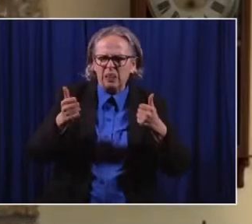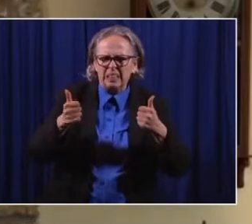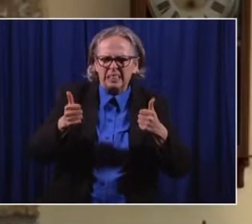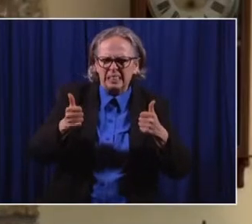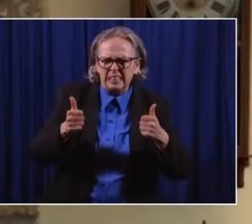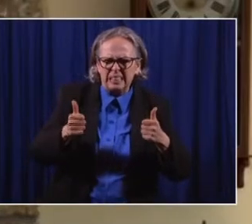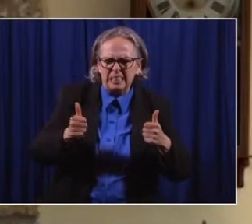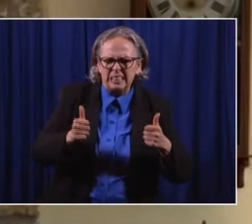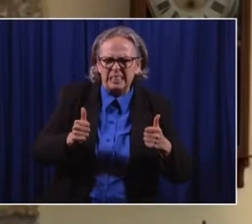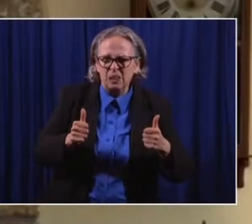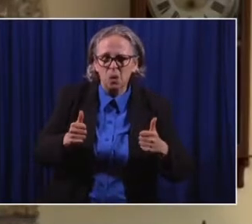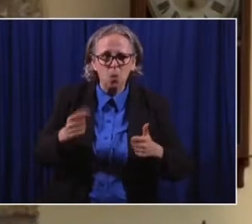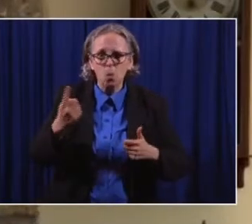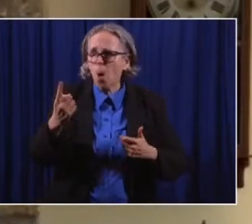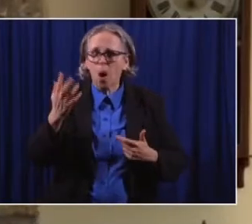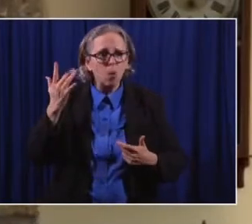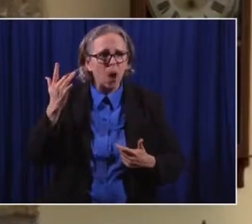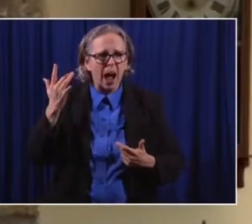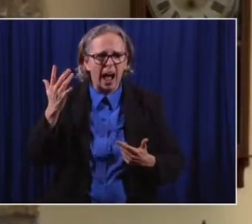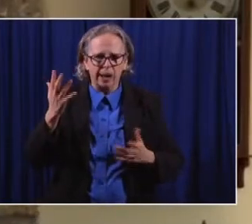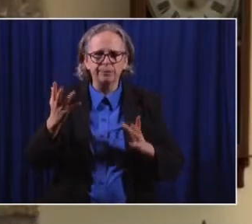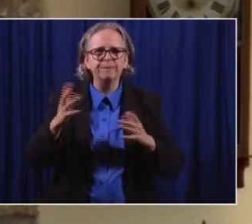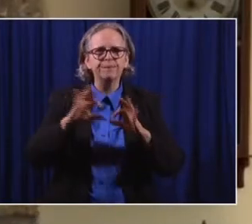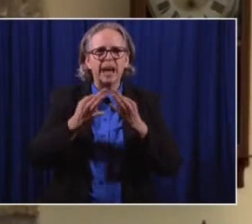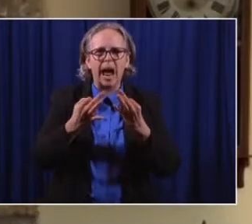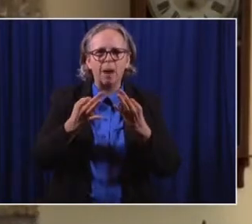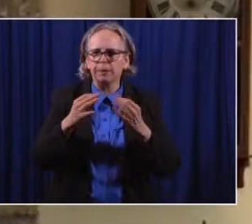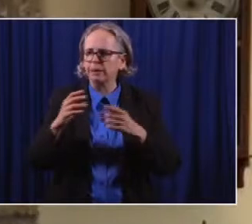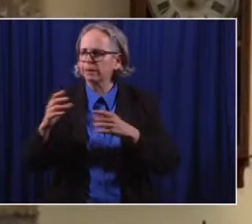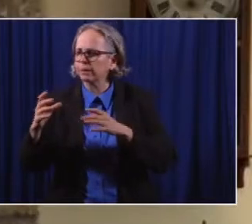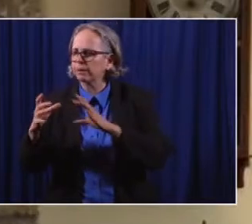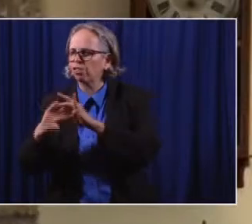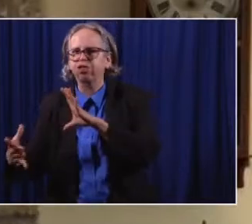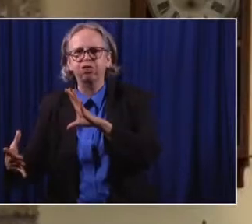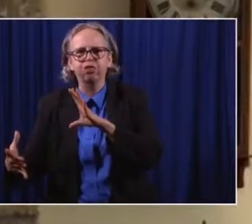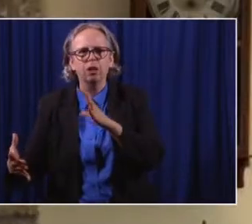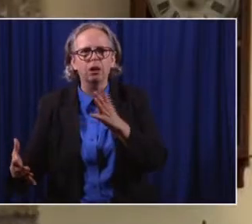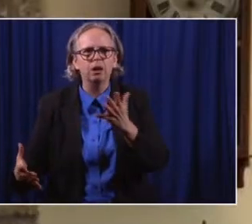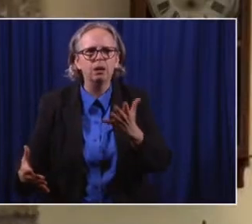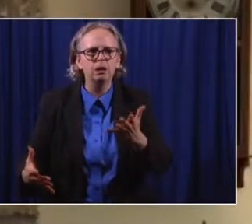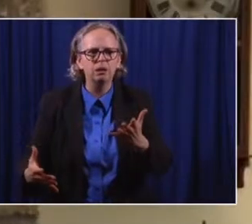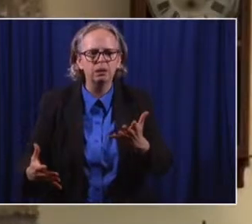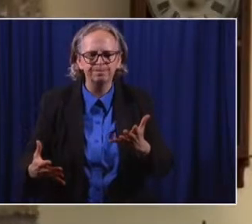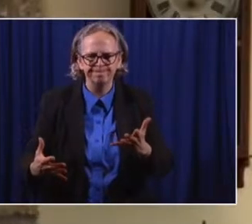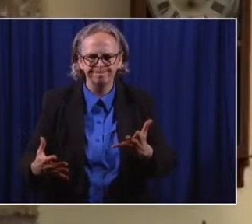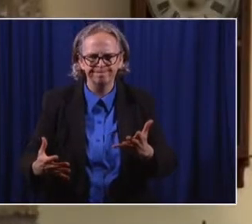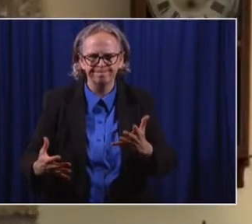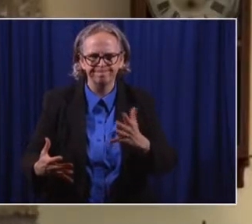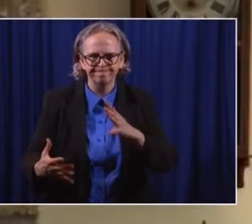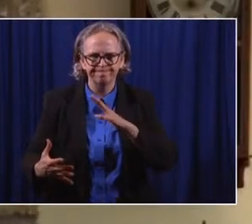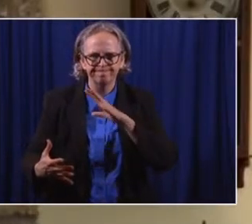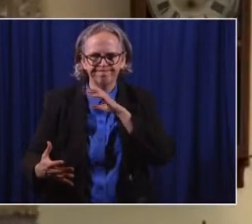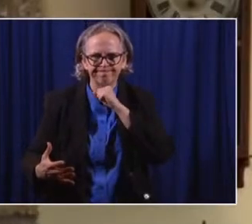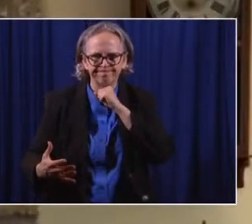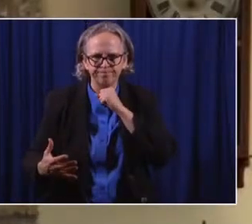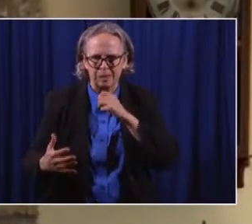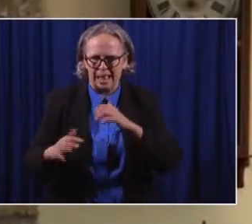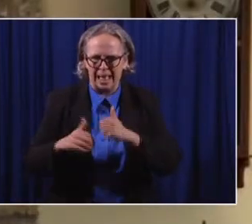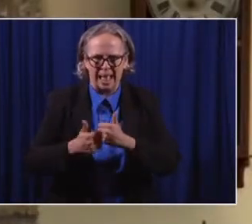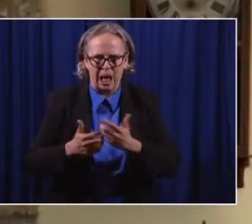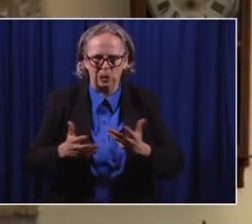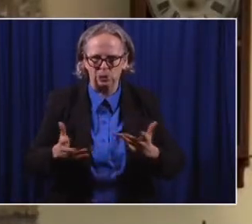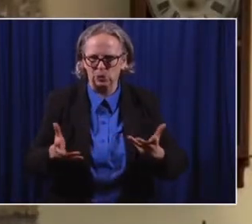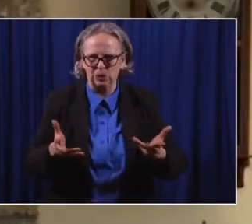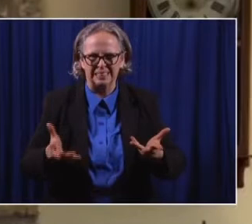loved ones. So we looked at that and said, okay, well, how can we deal with this? But the virus is still here. What's